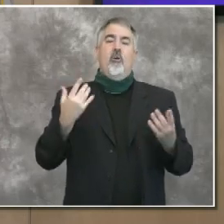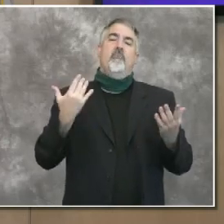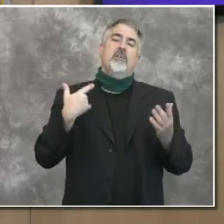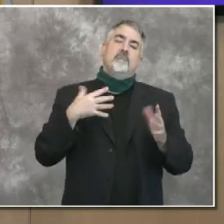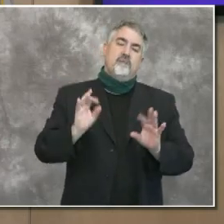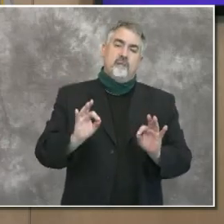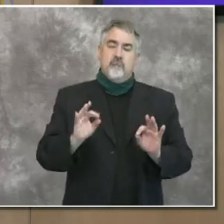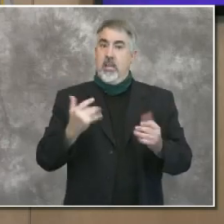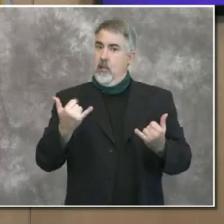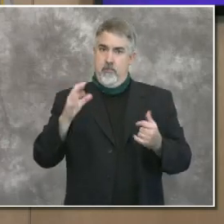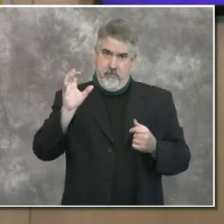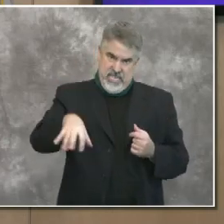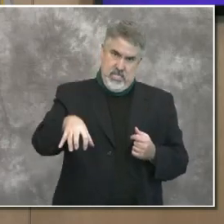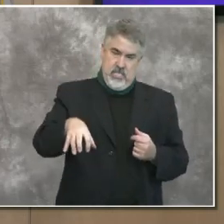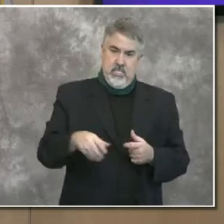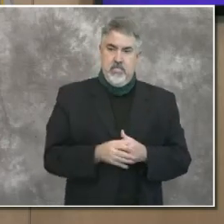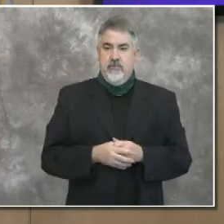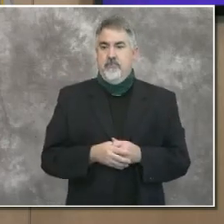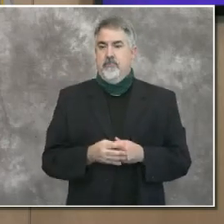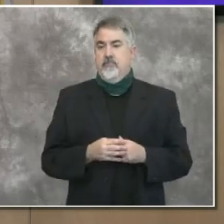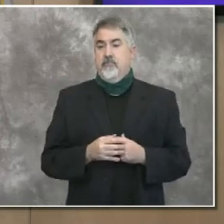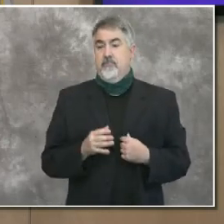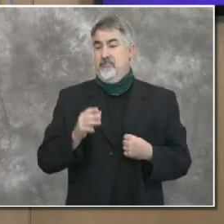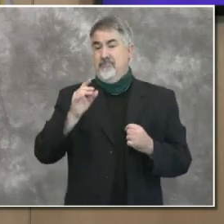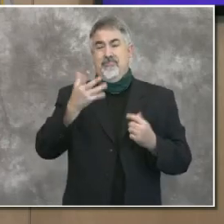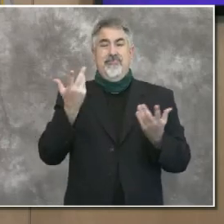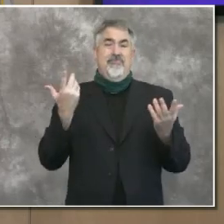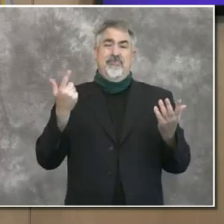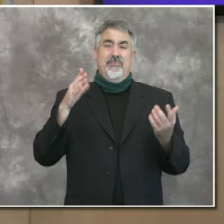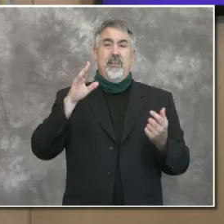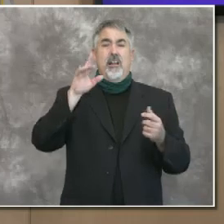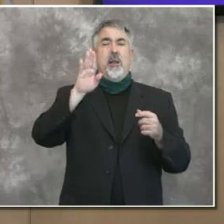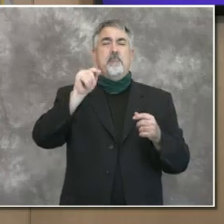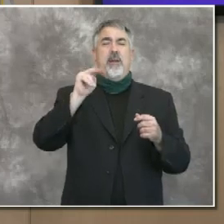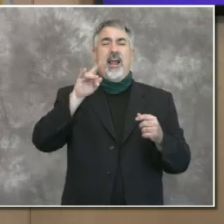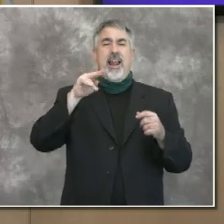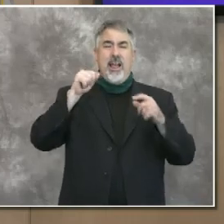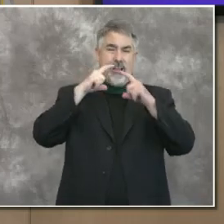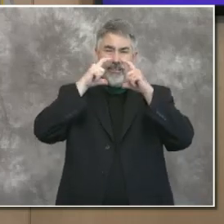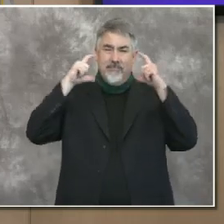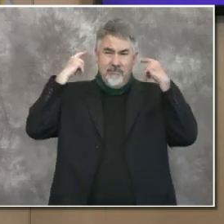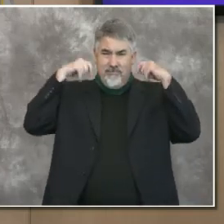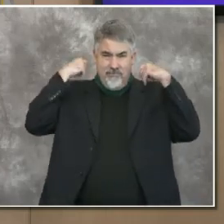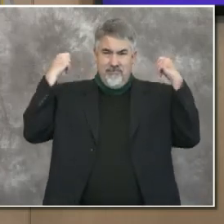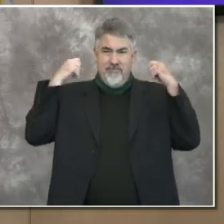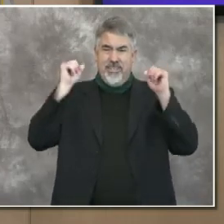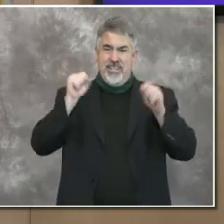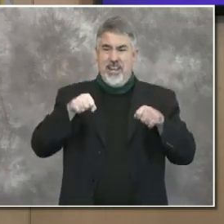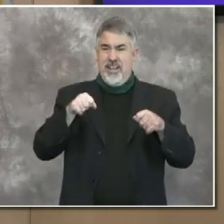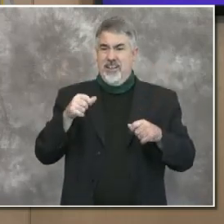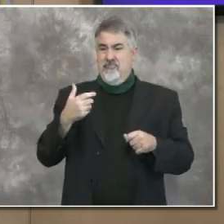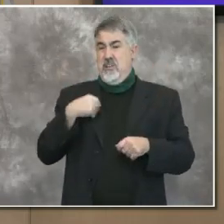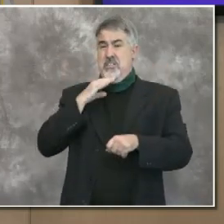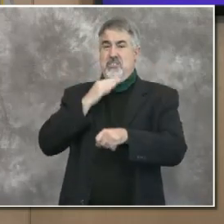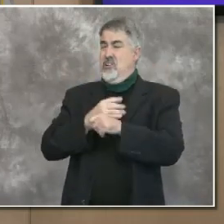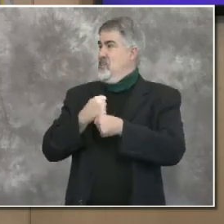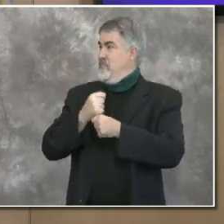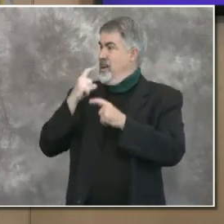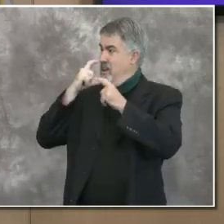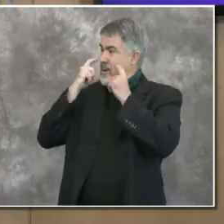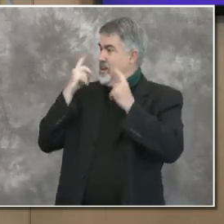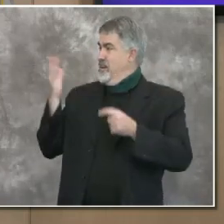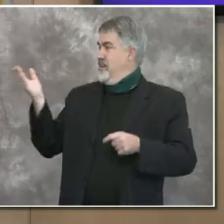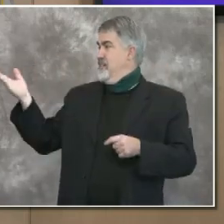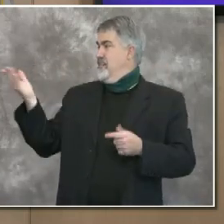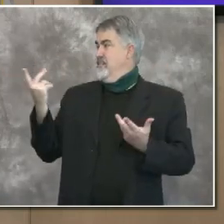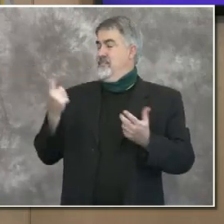take your covering with you, and again, it can be a bandana, a scarf. This is a homemade mask that my daughter made. I've seen some masks